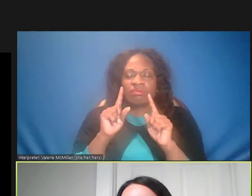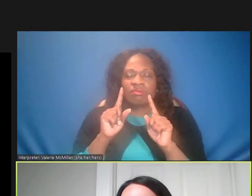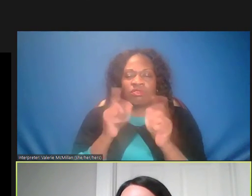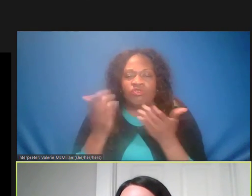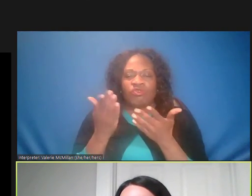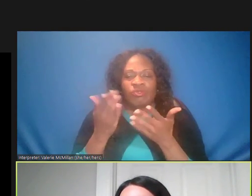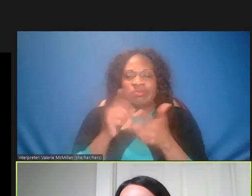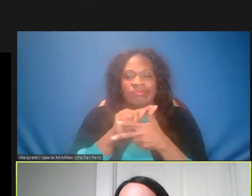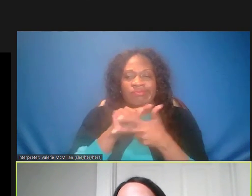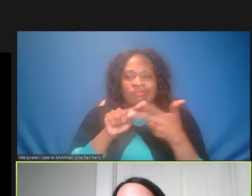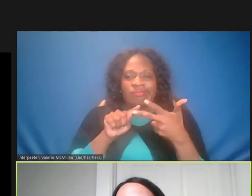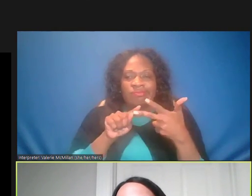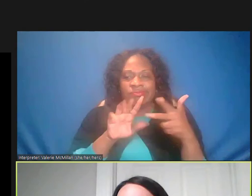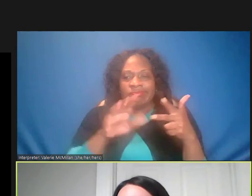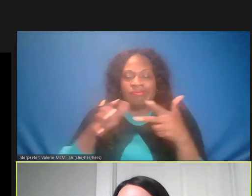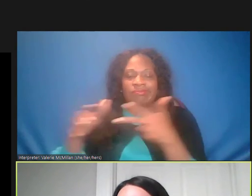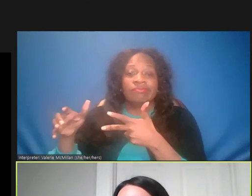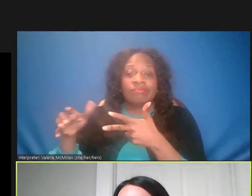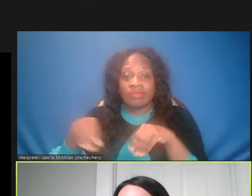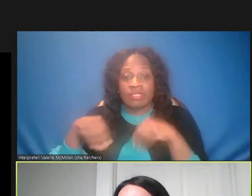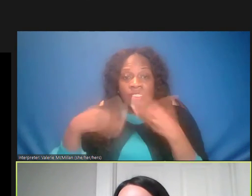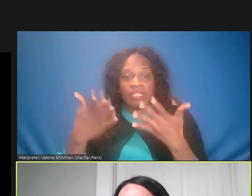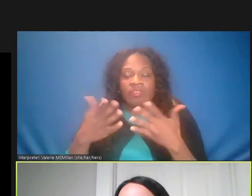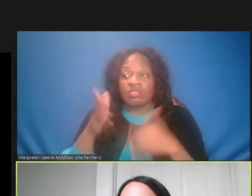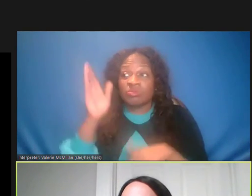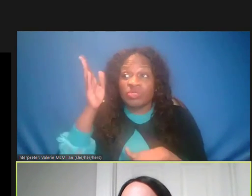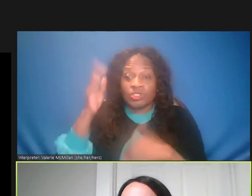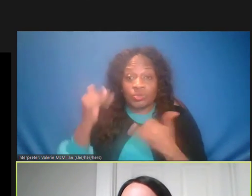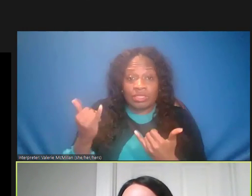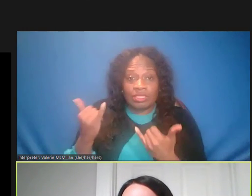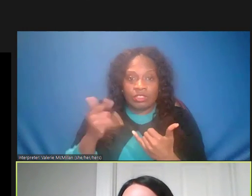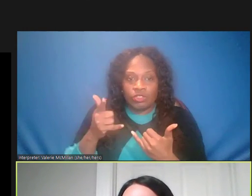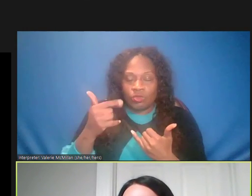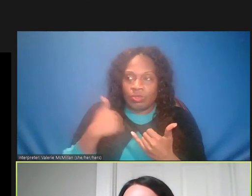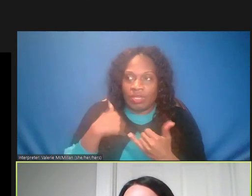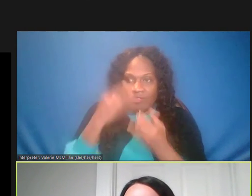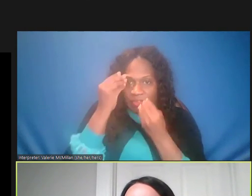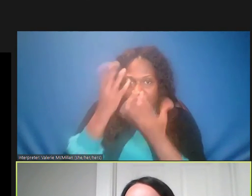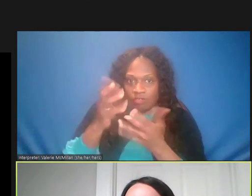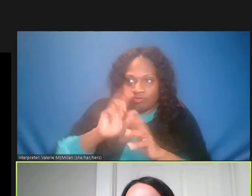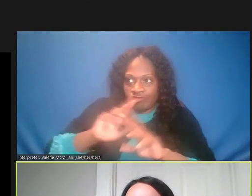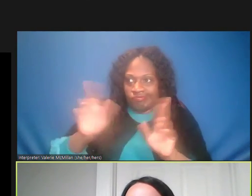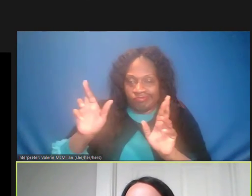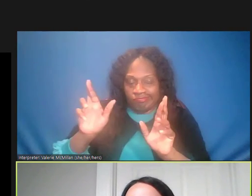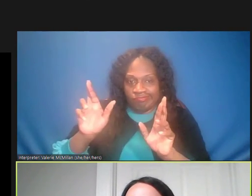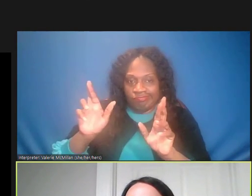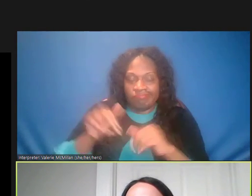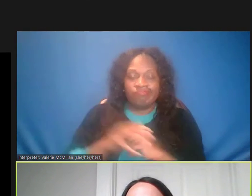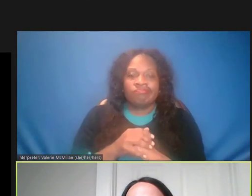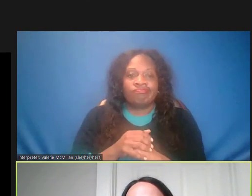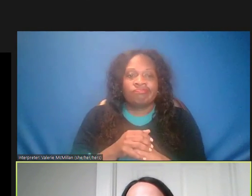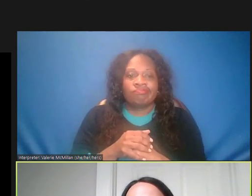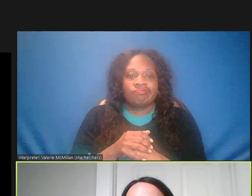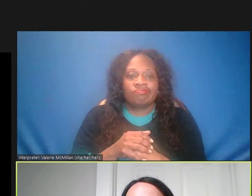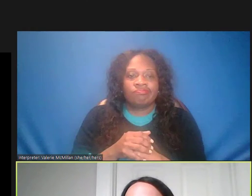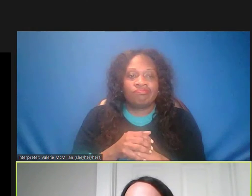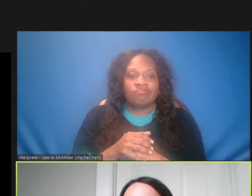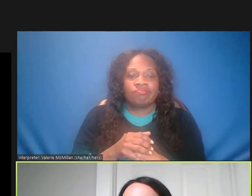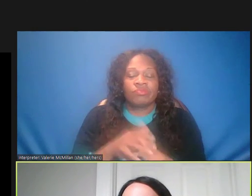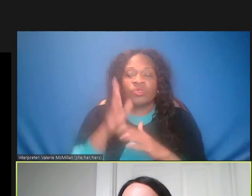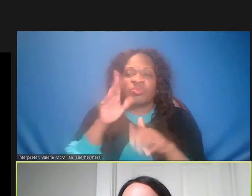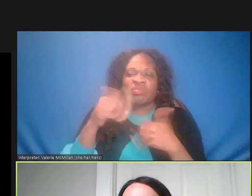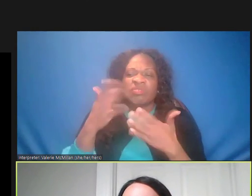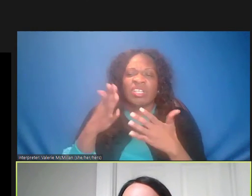populations. For example, giving this presentation today, so you have the information necessary. We will